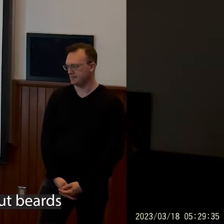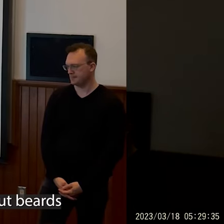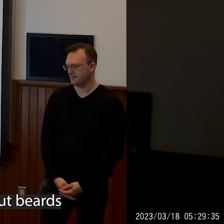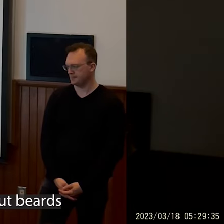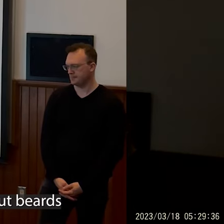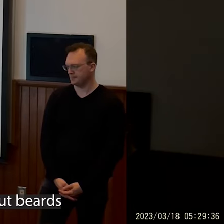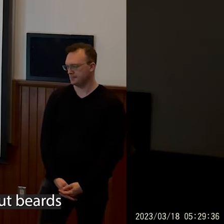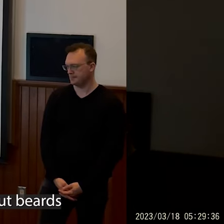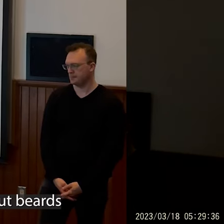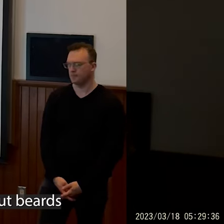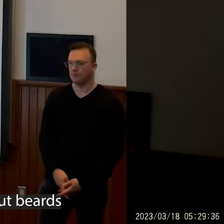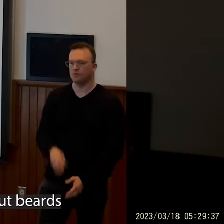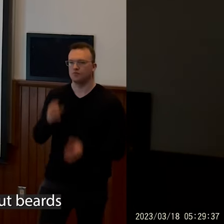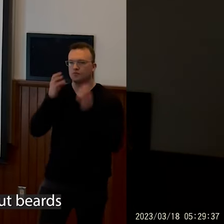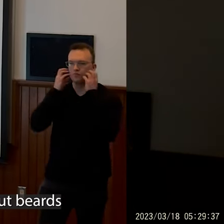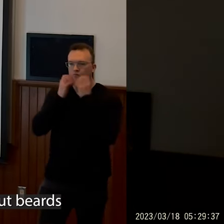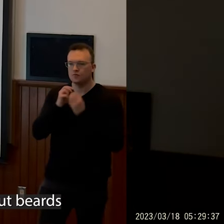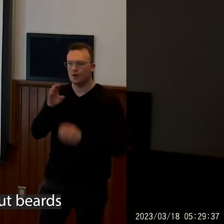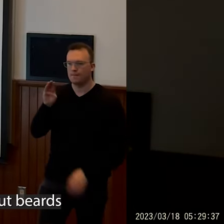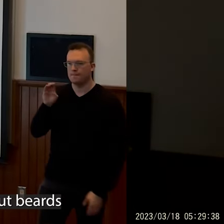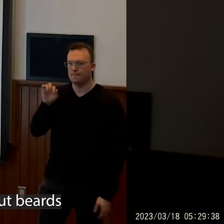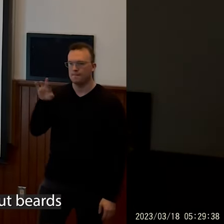And this is called Beard.